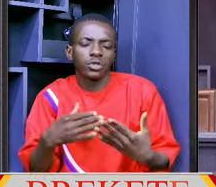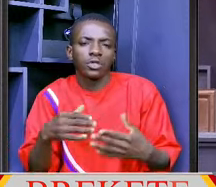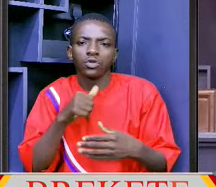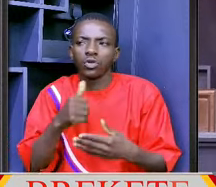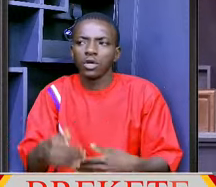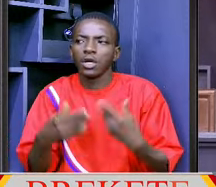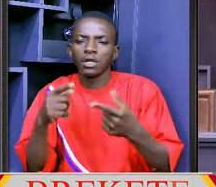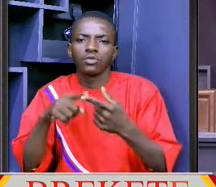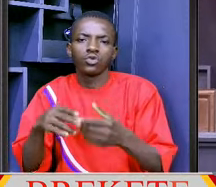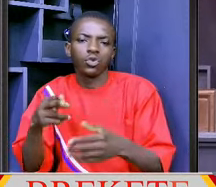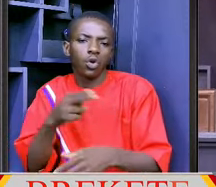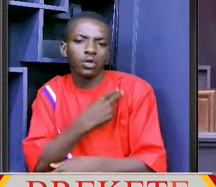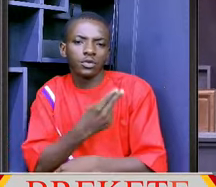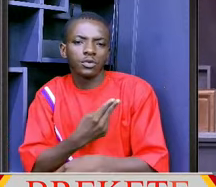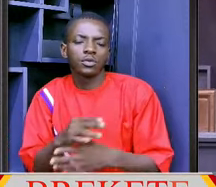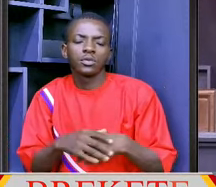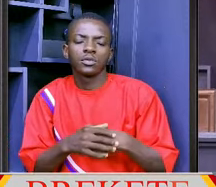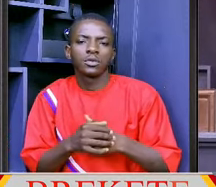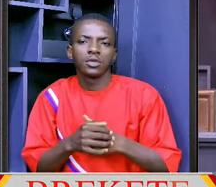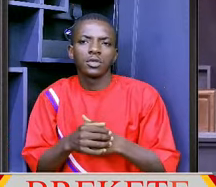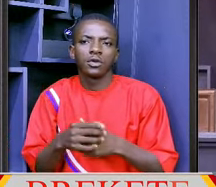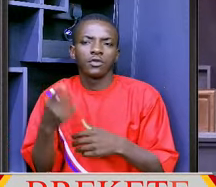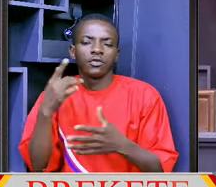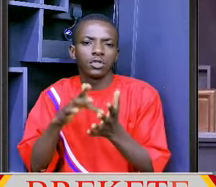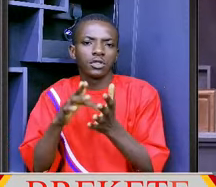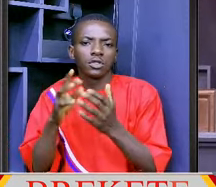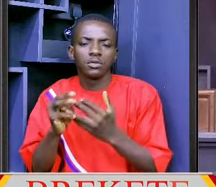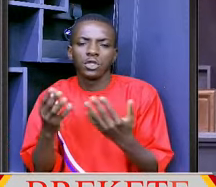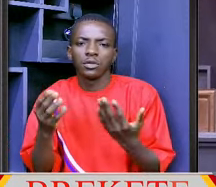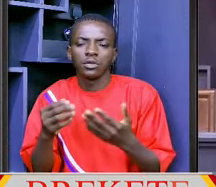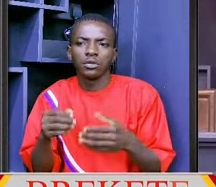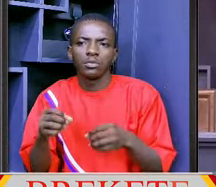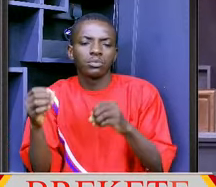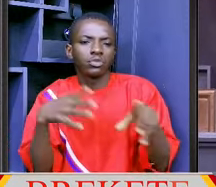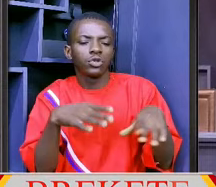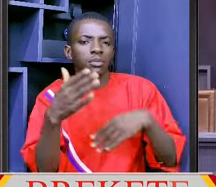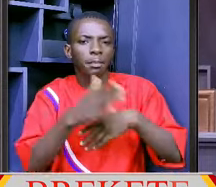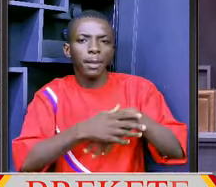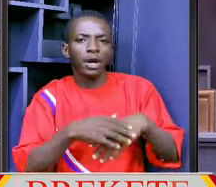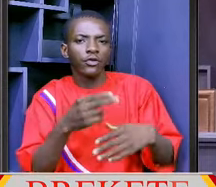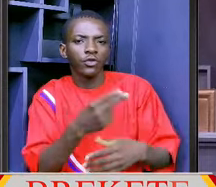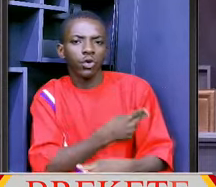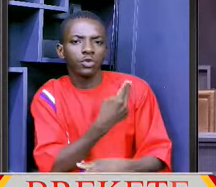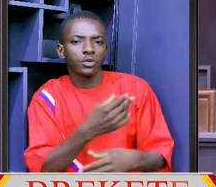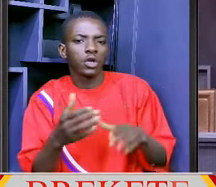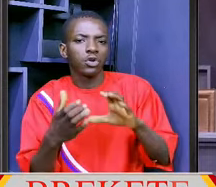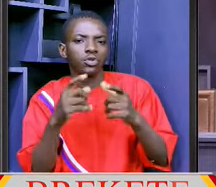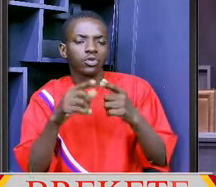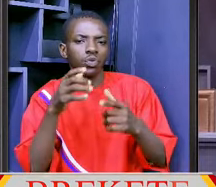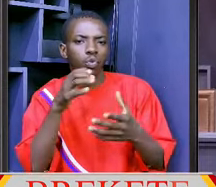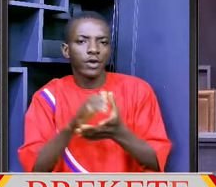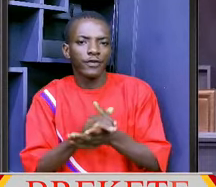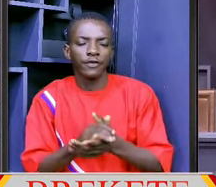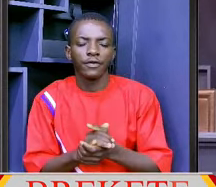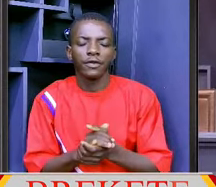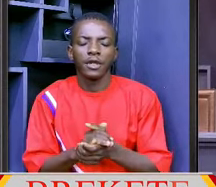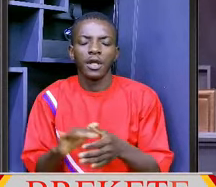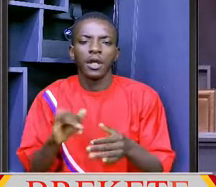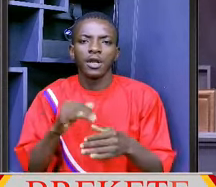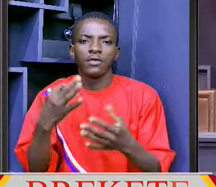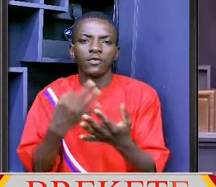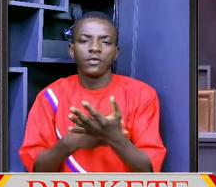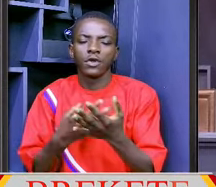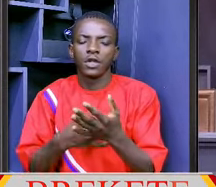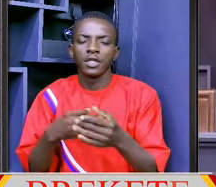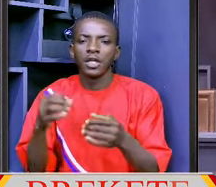They no carry and go hospital for treatment. Go put him for backyard according to the wife. And the